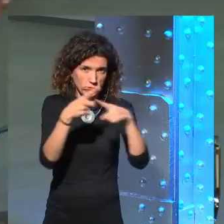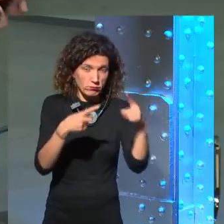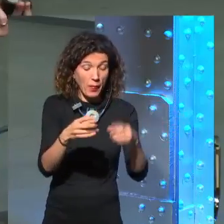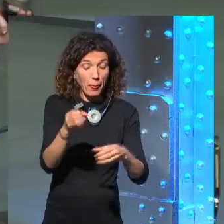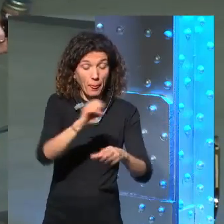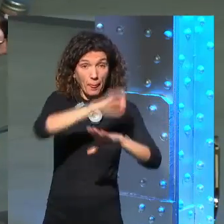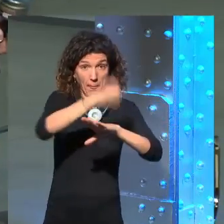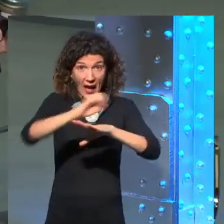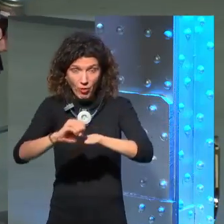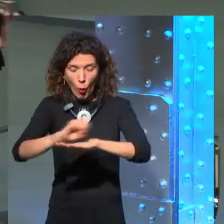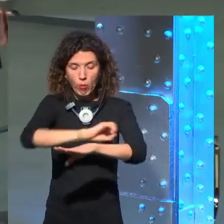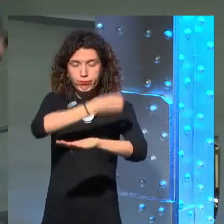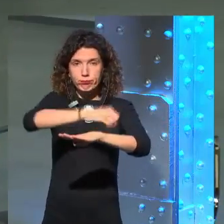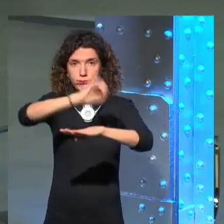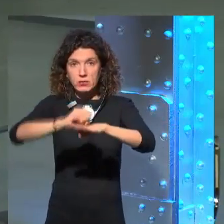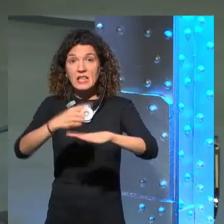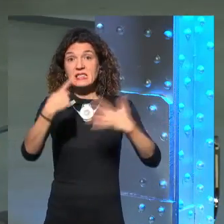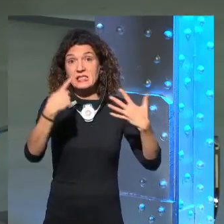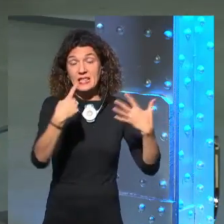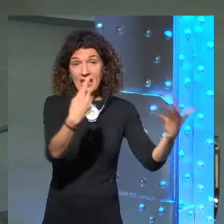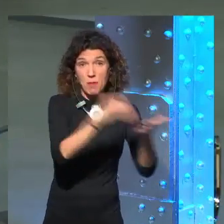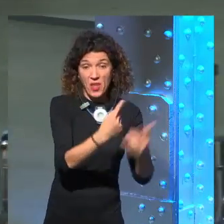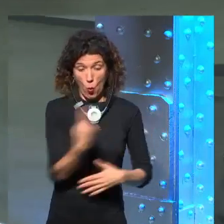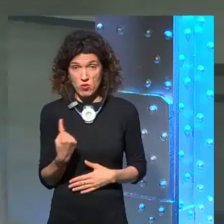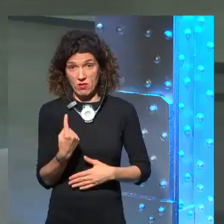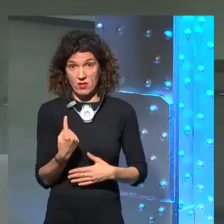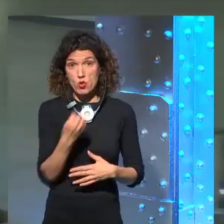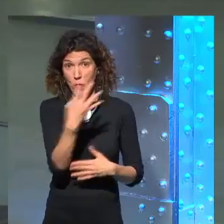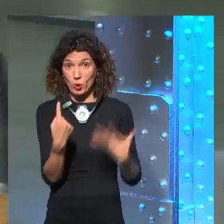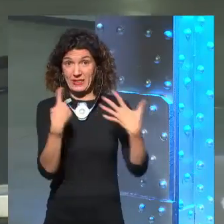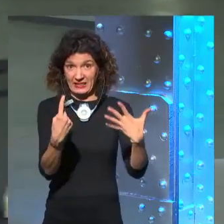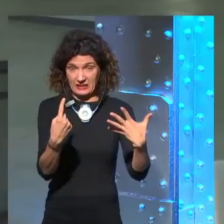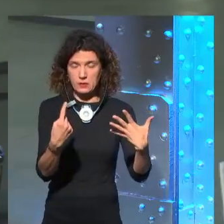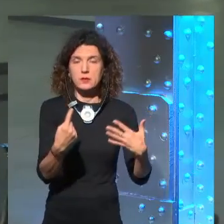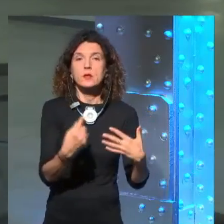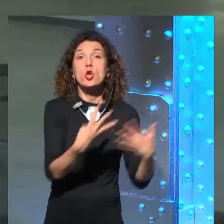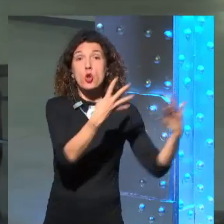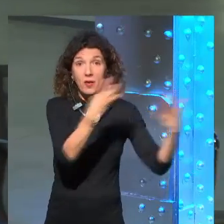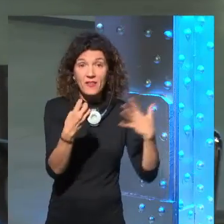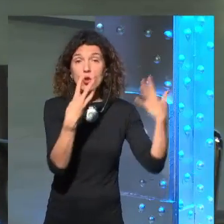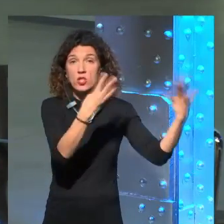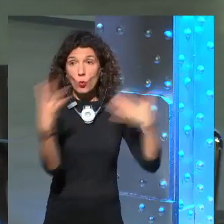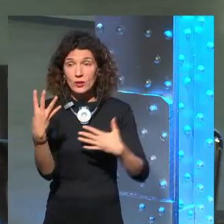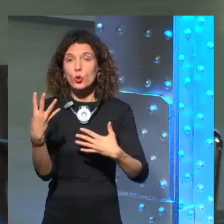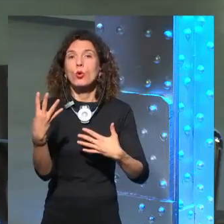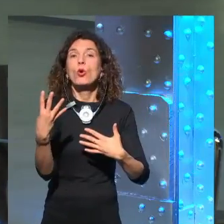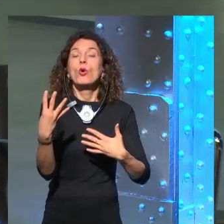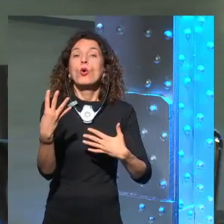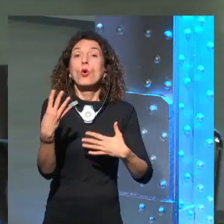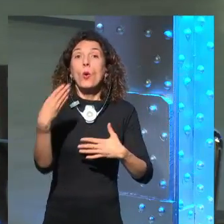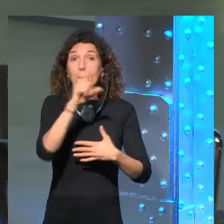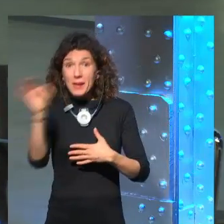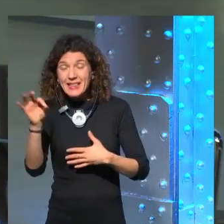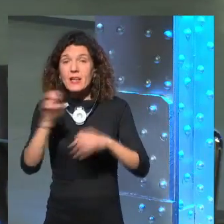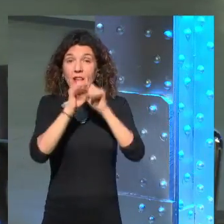On average, over a minute, 984 bits of radiation. But physics cannot tell us, and